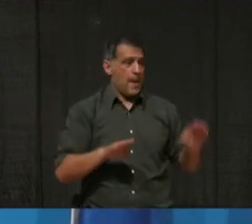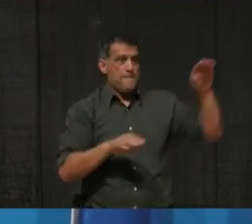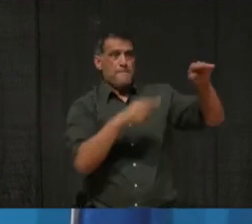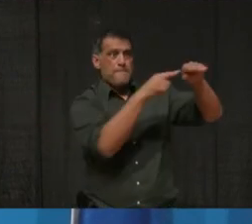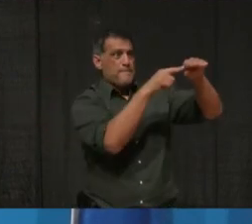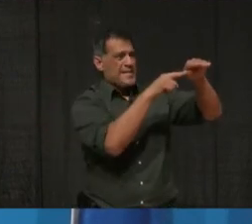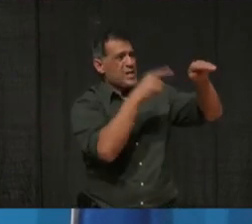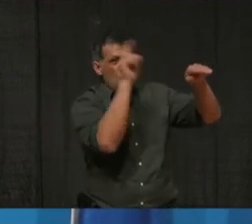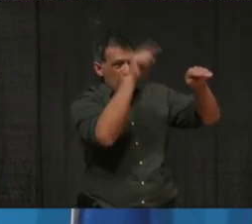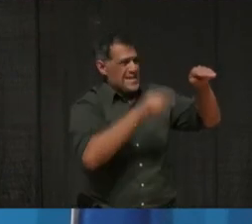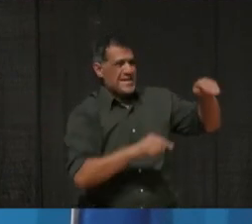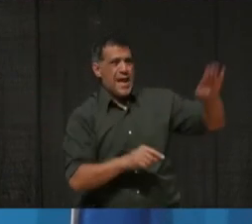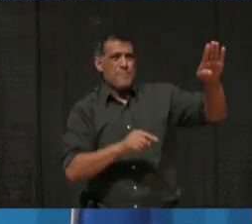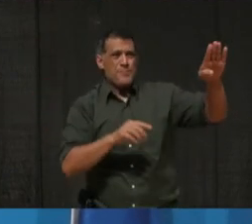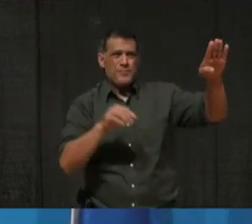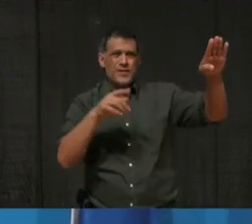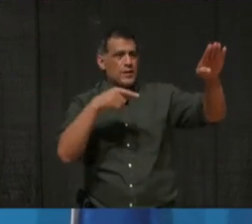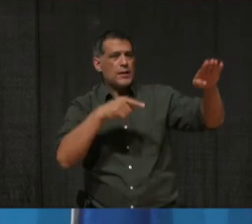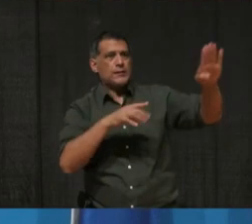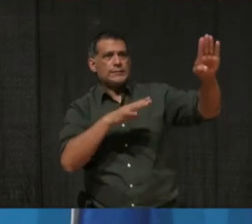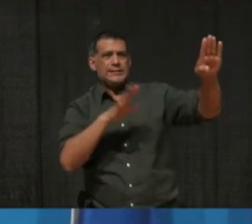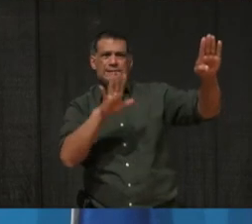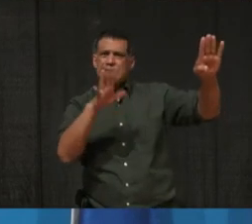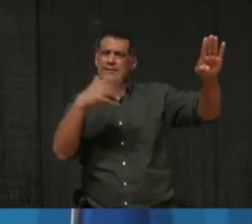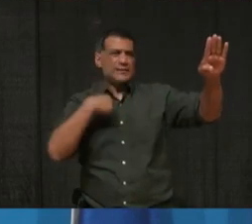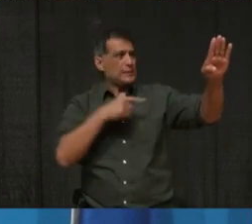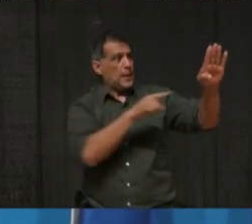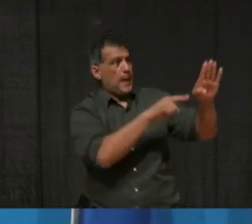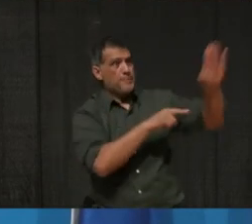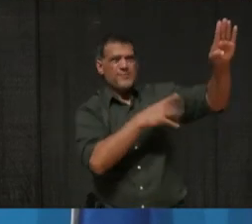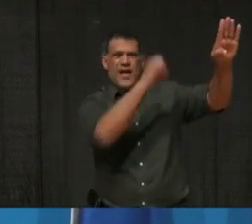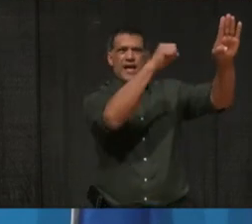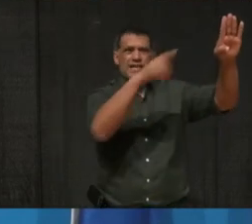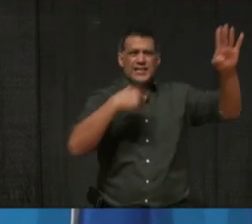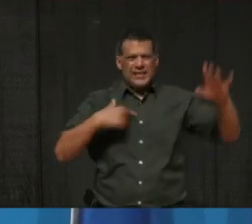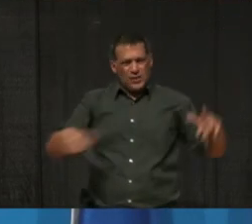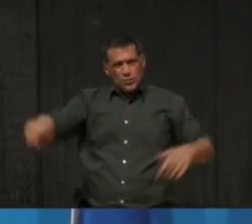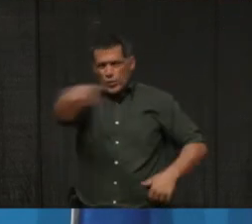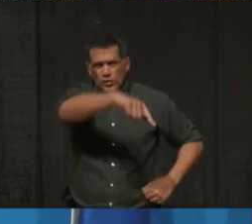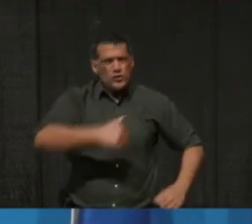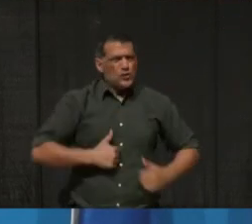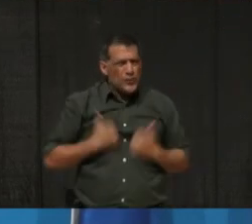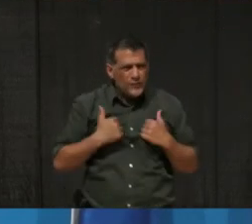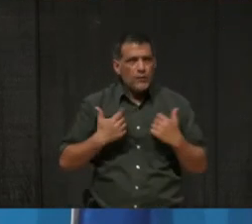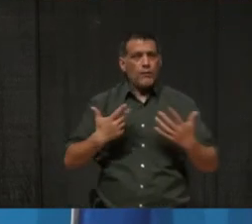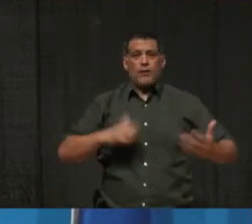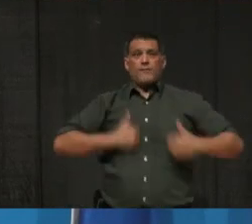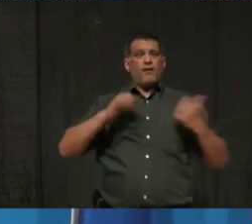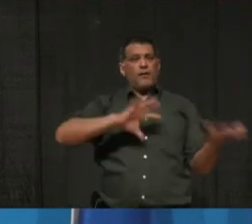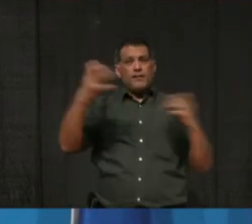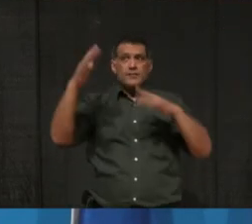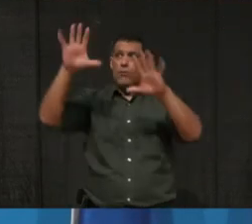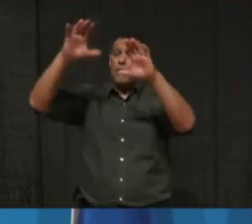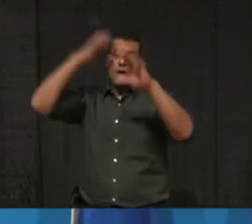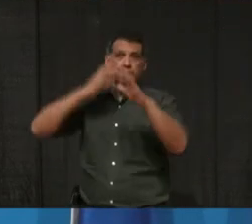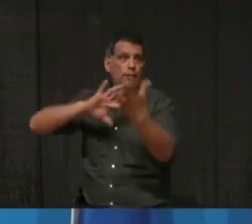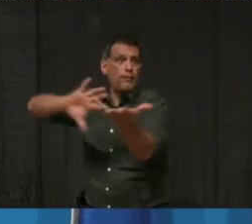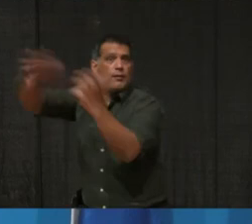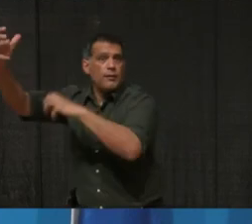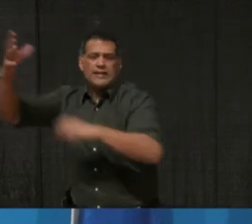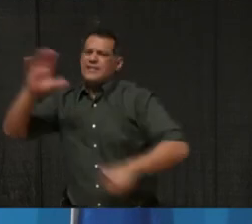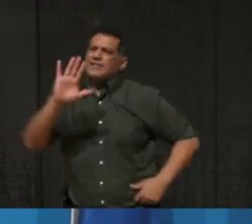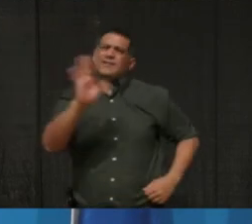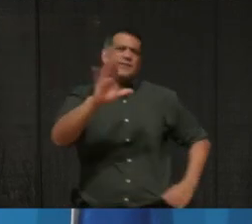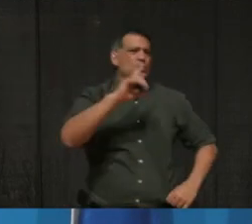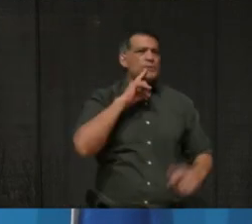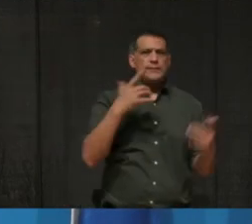see, putting lives and again our hospital system in jeopardy. We must continue for the moment